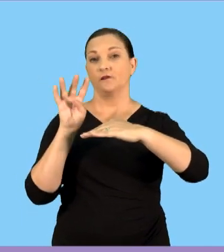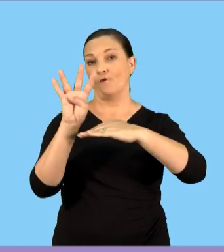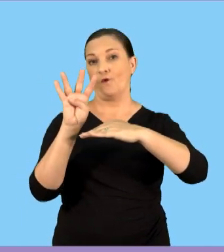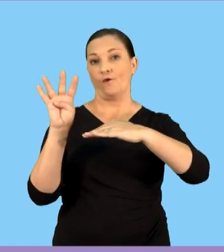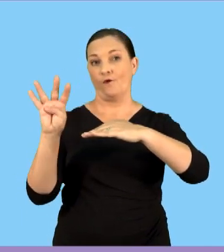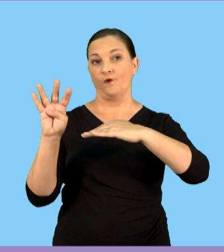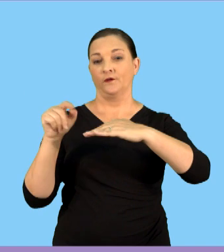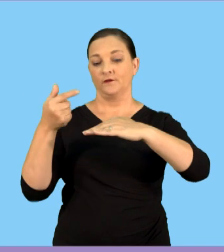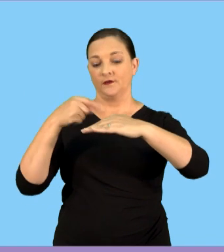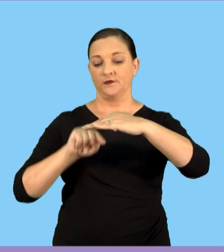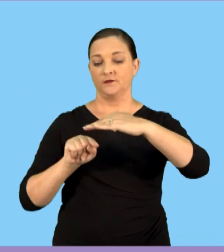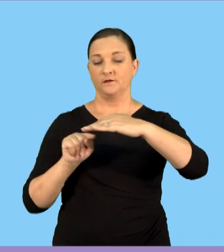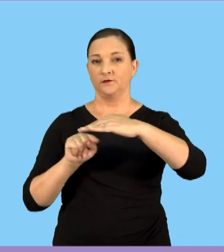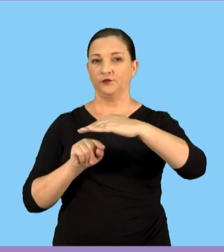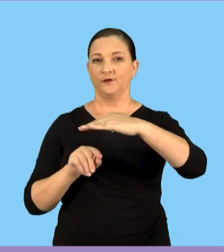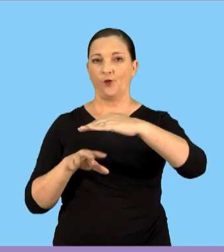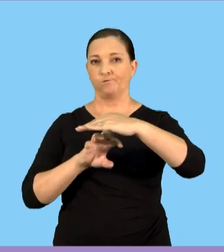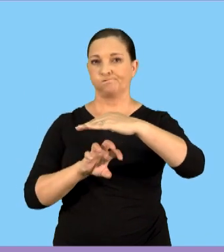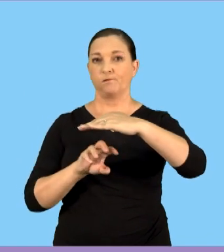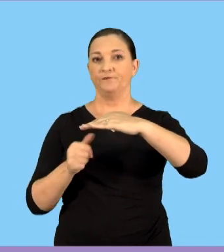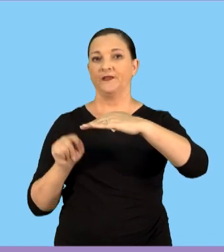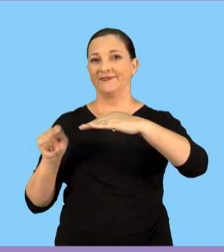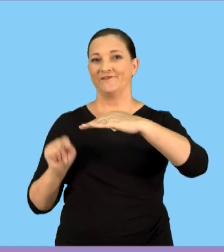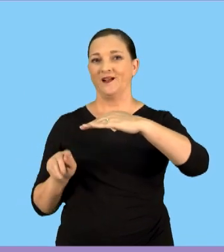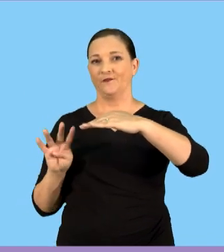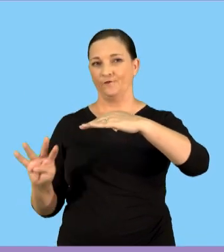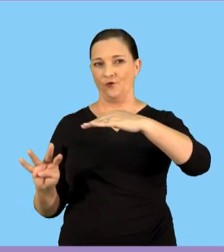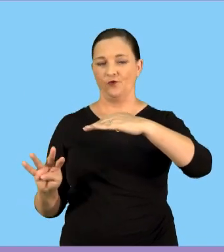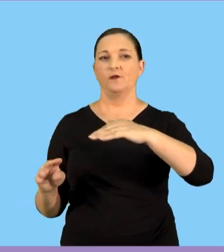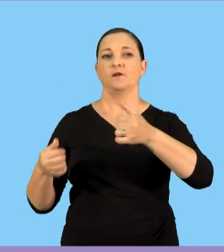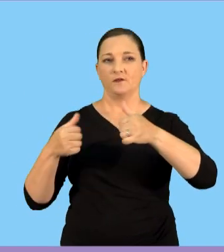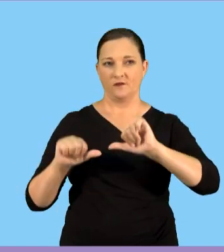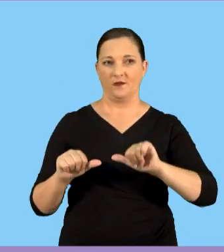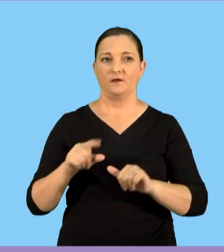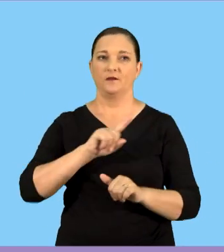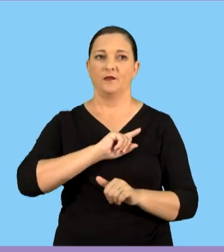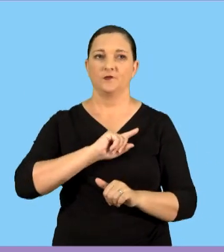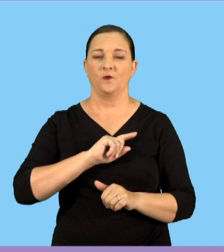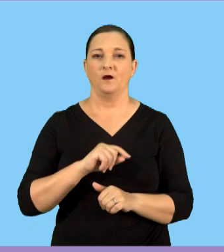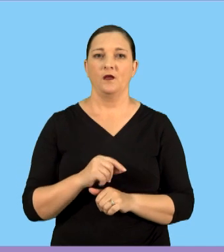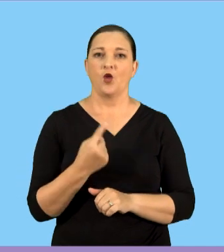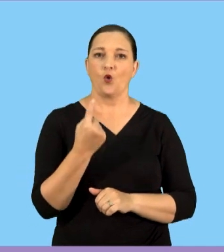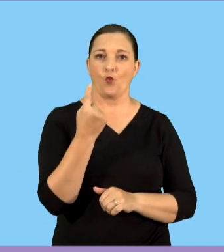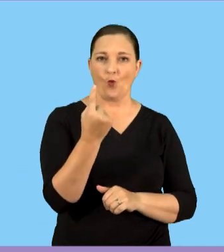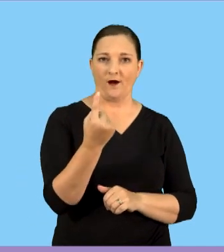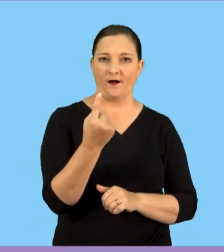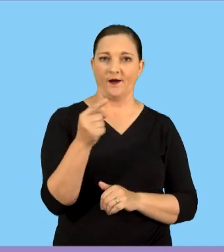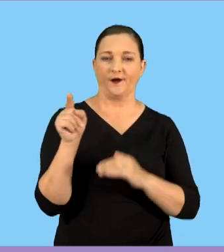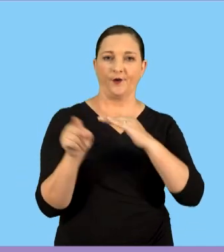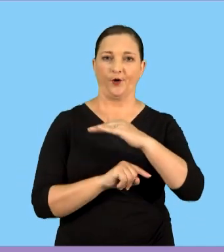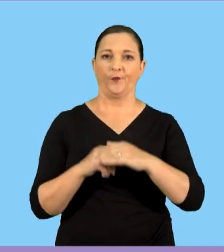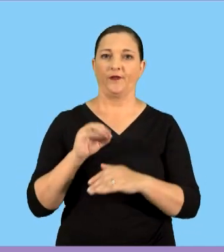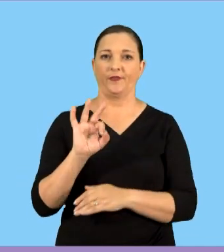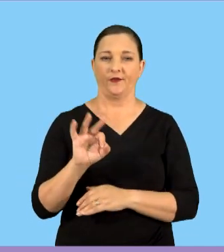are going to divide the numerator by 4 and divide the denominator by 4. That is going to give us an